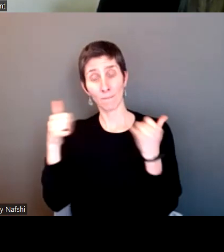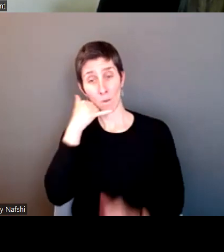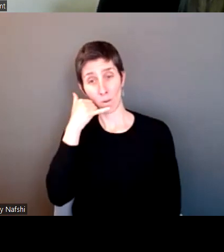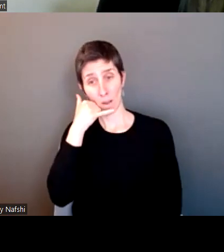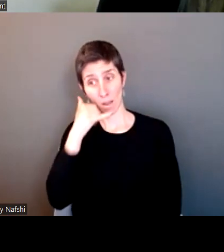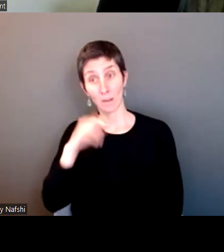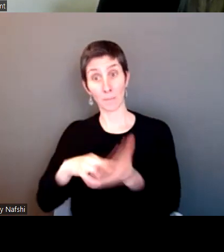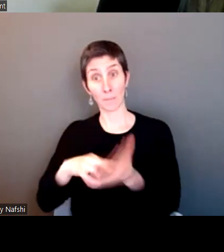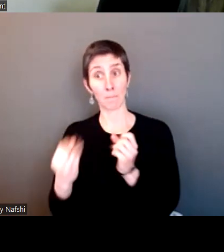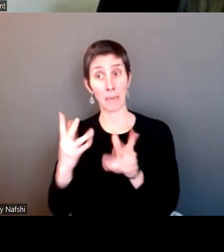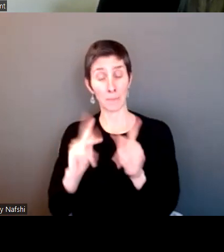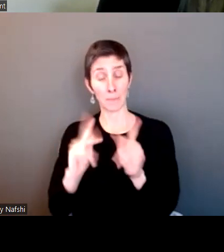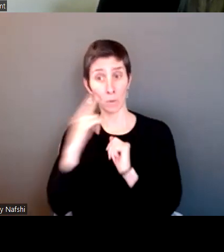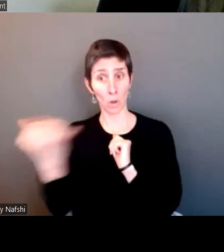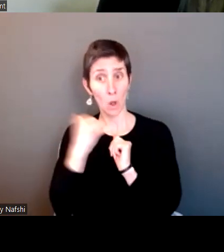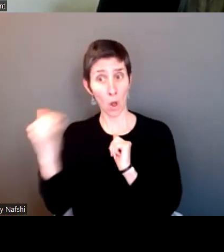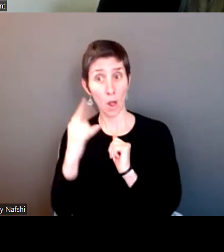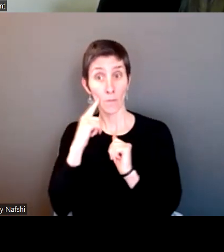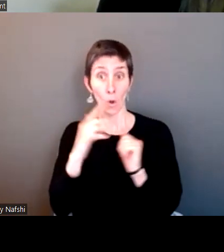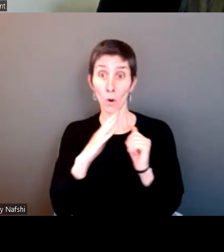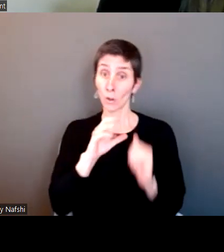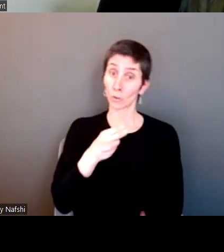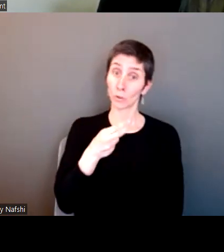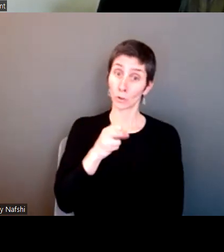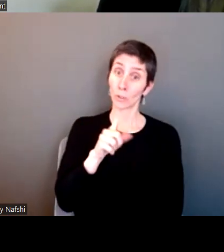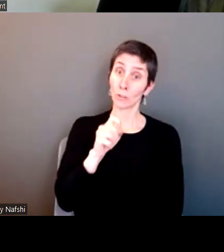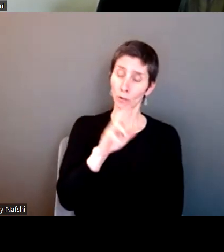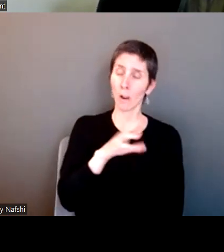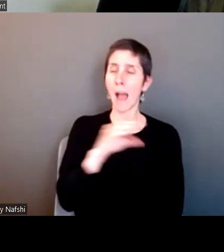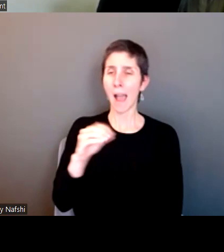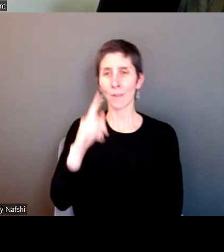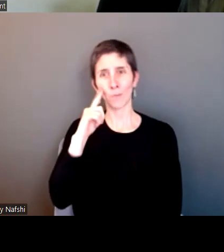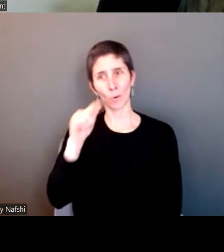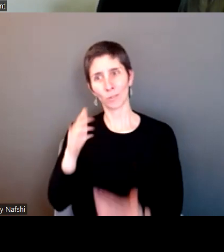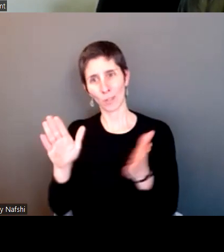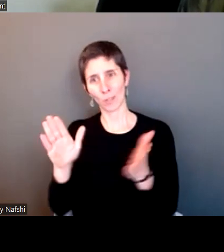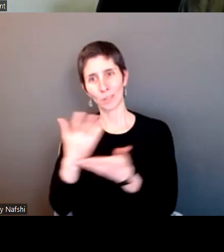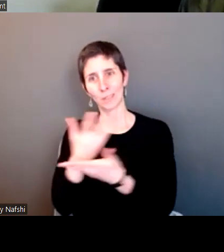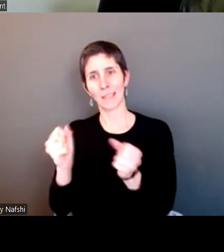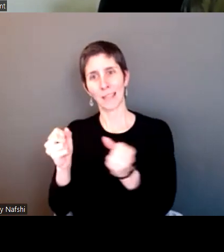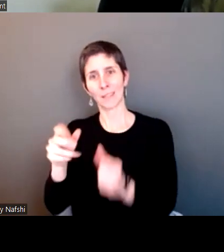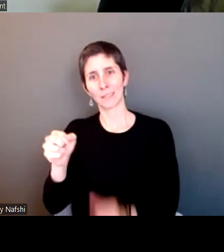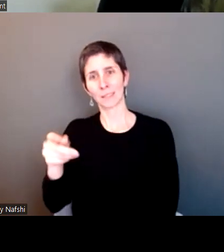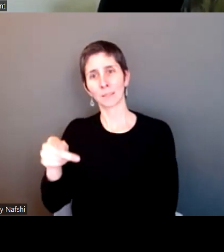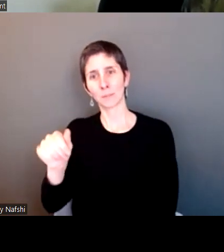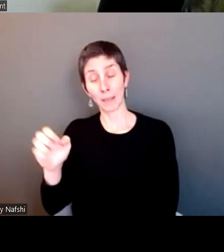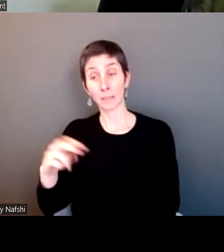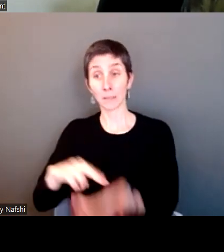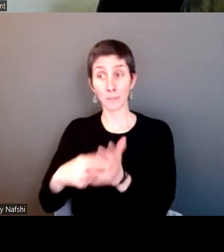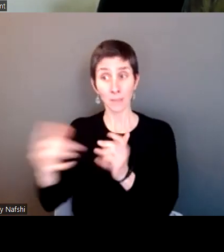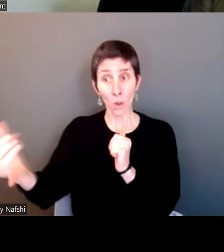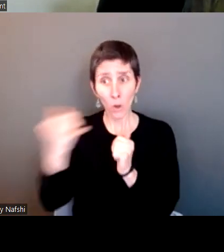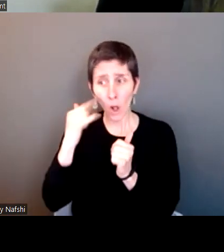but also just for those safe spaces. So we provide resources to those callers and follow